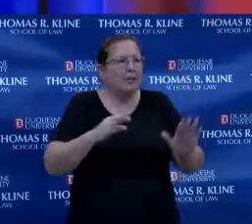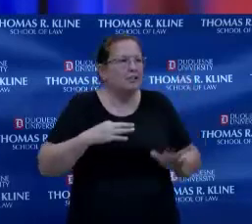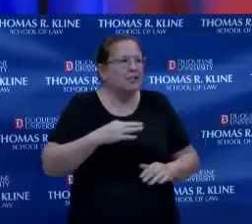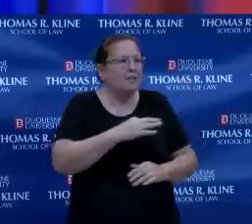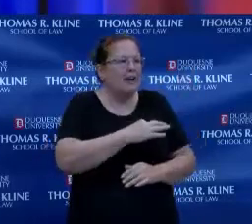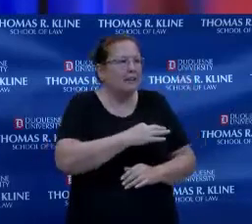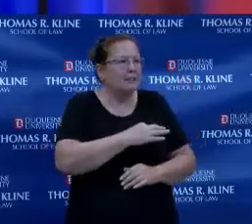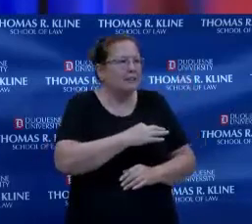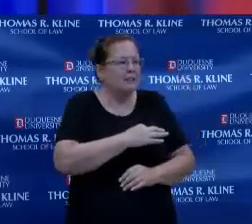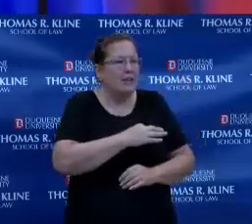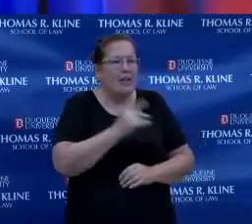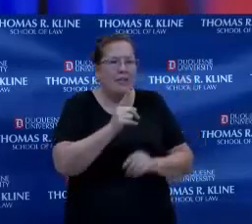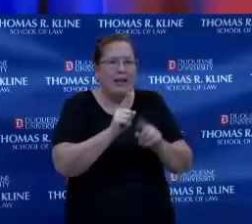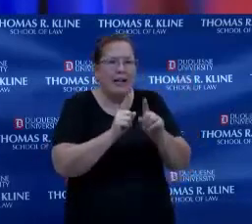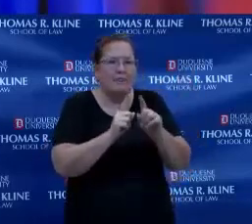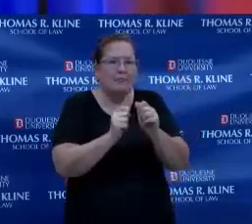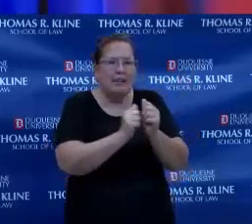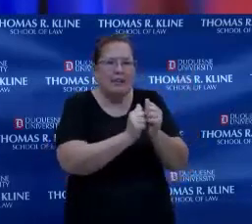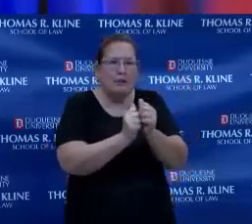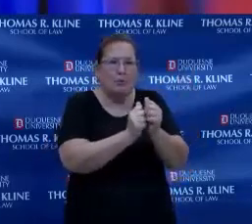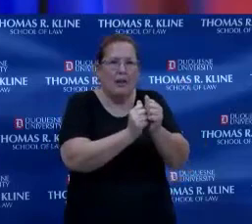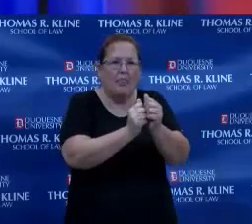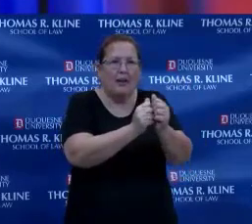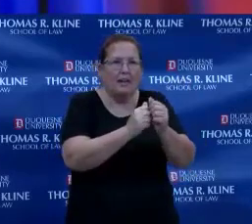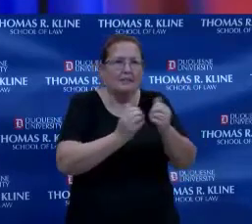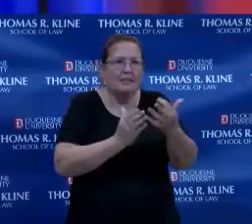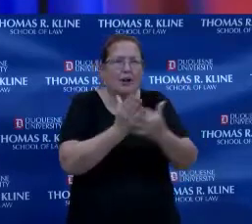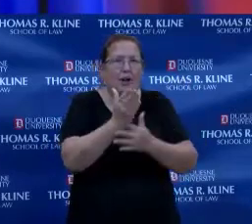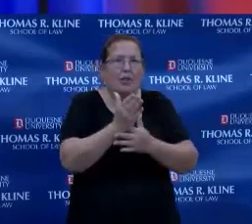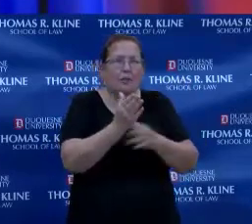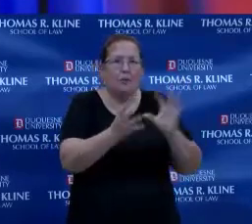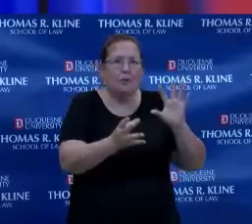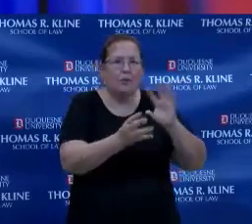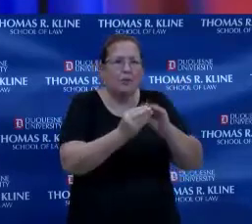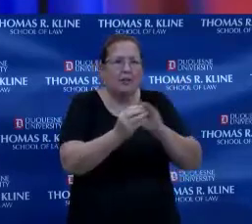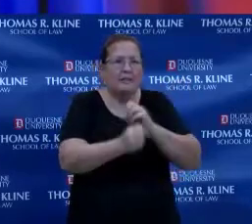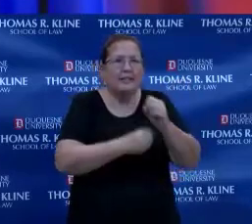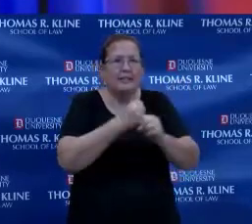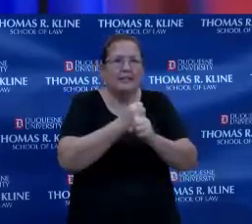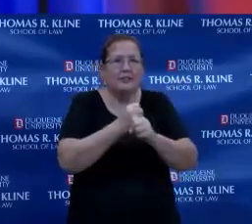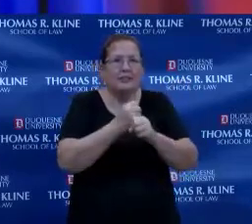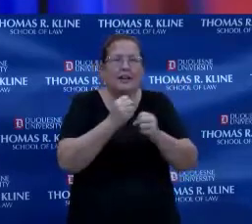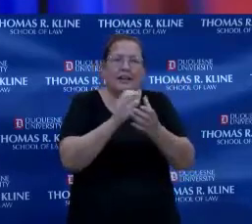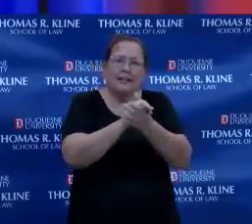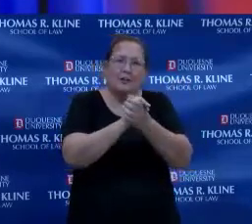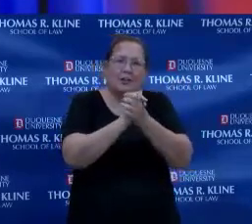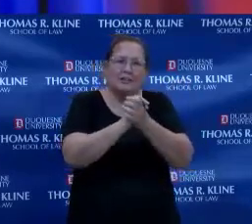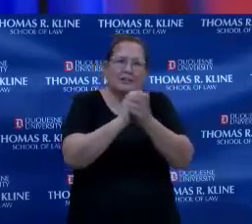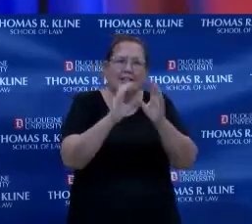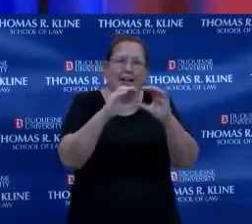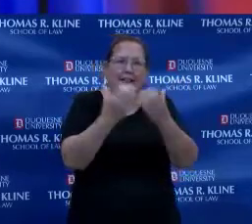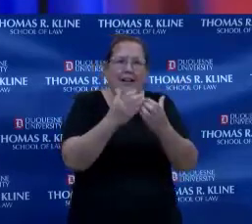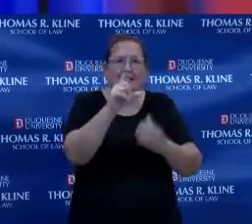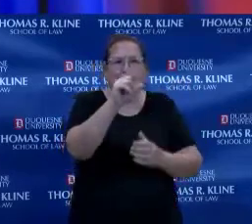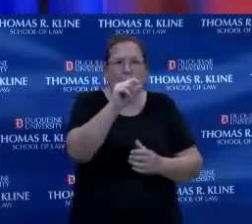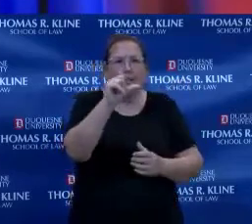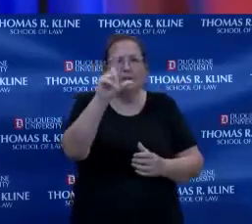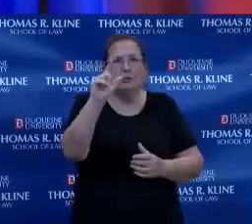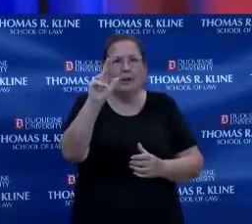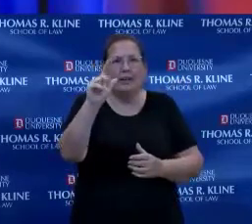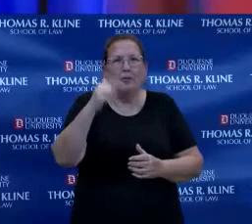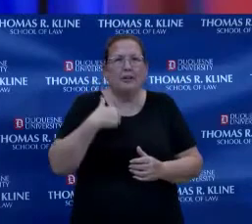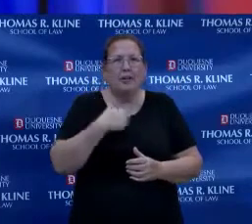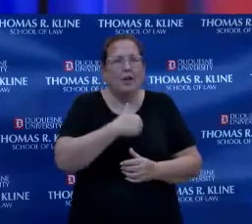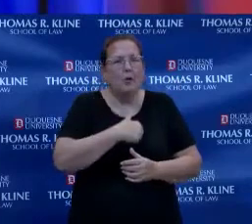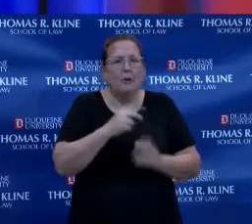every single step of the way throughout your law school journey. Congratulations, class of 2023. We are all